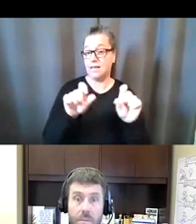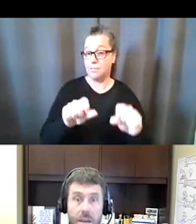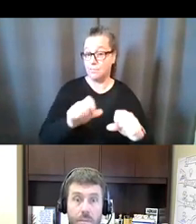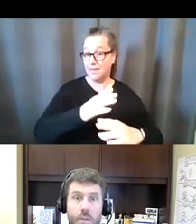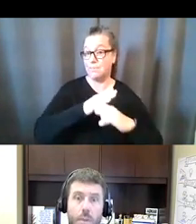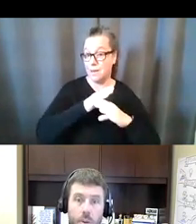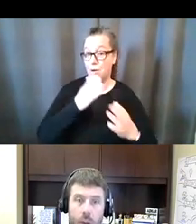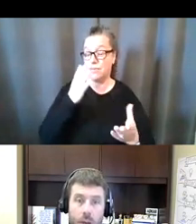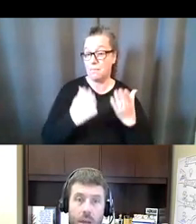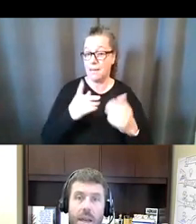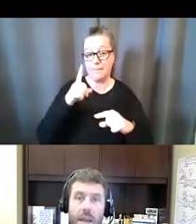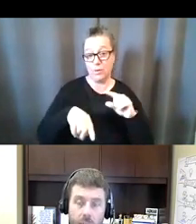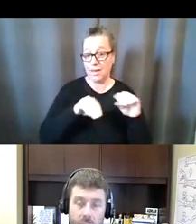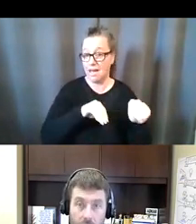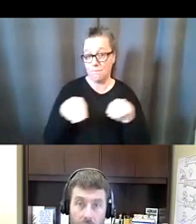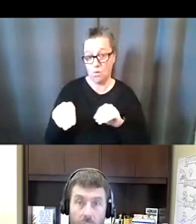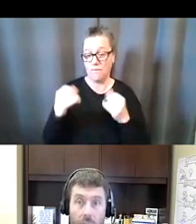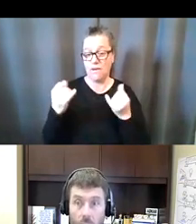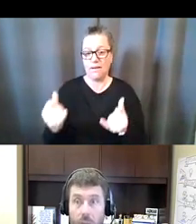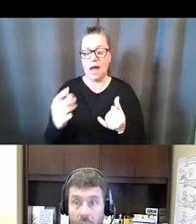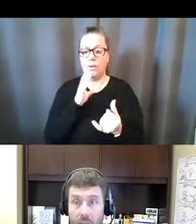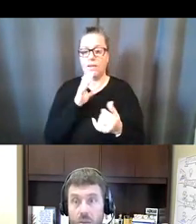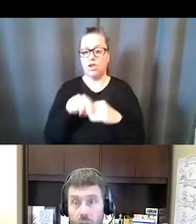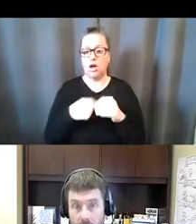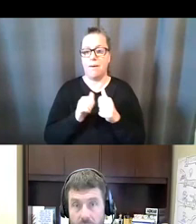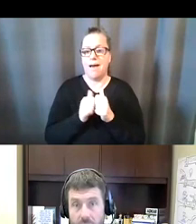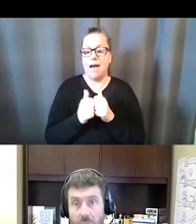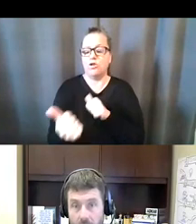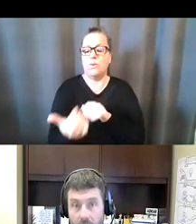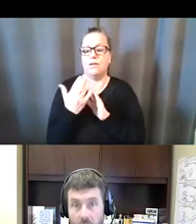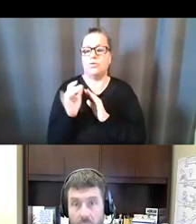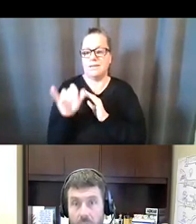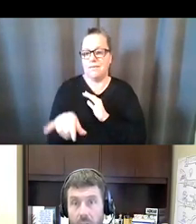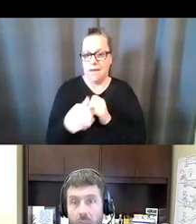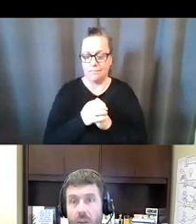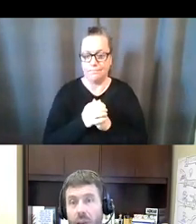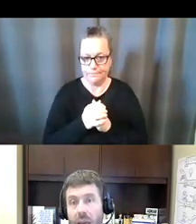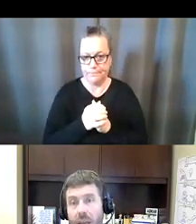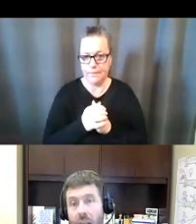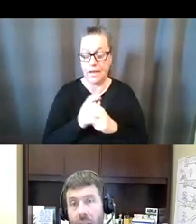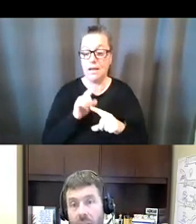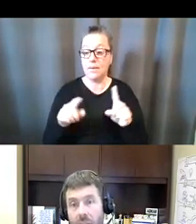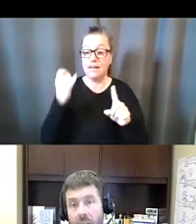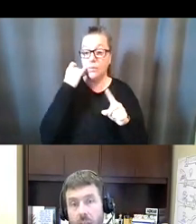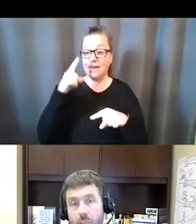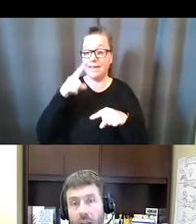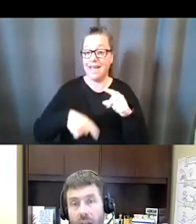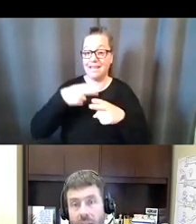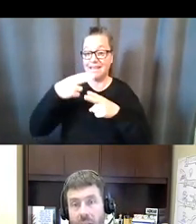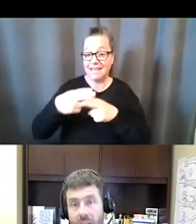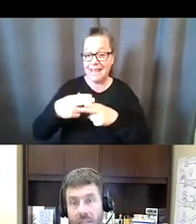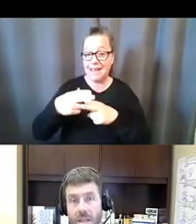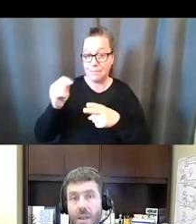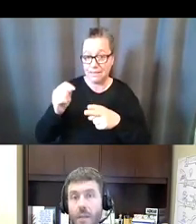might be immovable. And now we can talk about how we might address and adapt to that barrier. But if we can't name it and spot